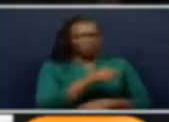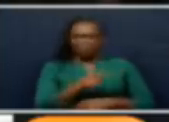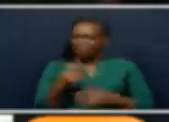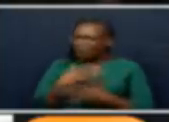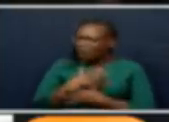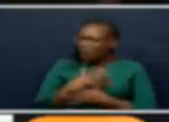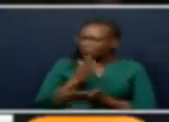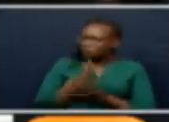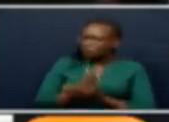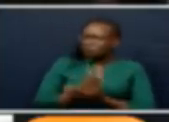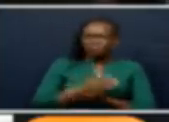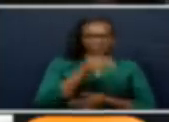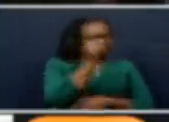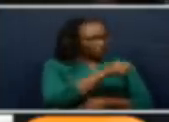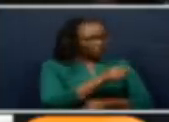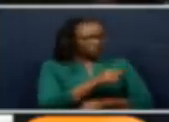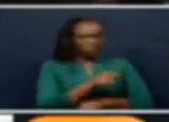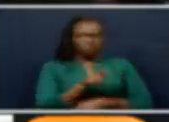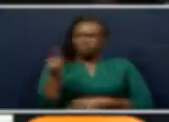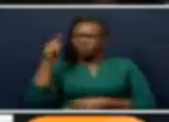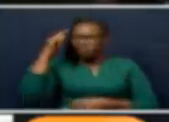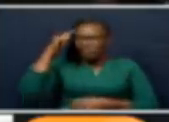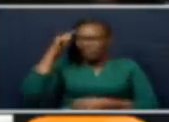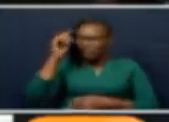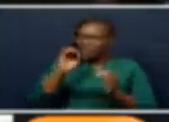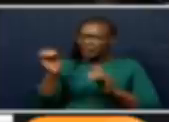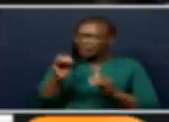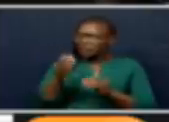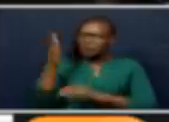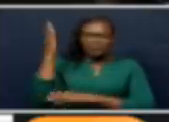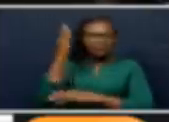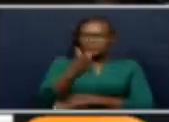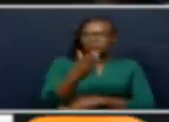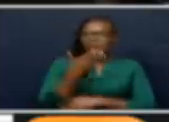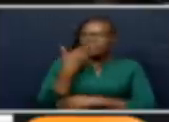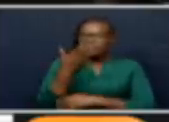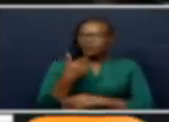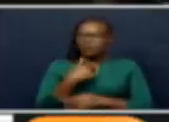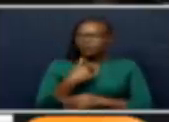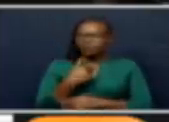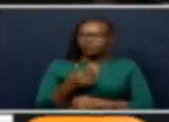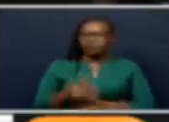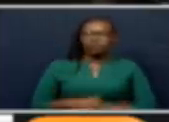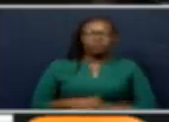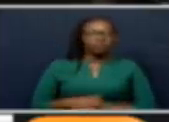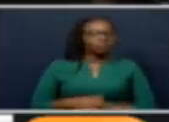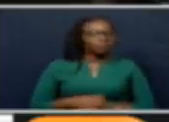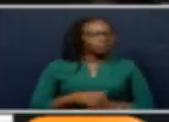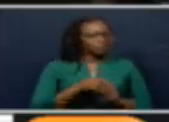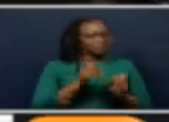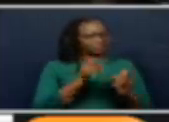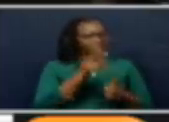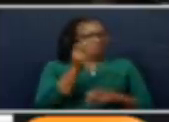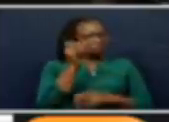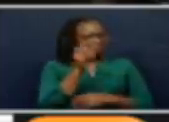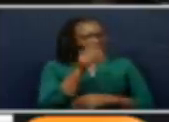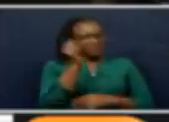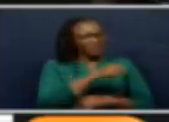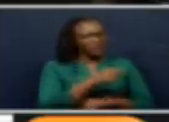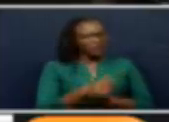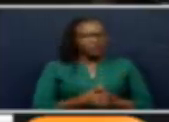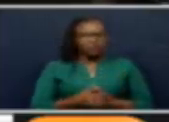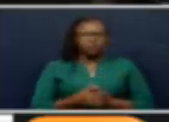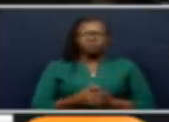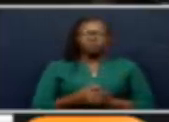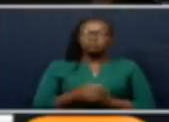course. You didn't even have to think about it. No, you can't think about it. Will Kalonzo run? Of course. Will